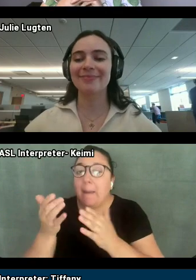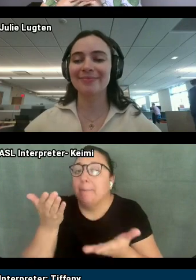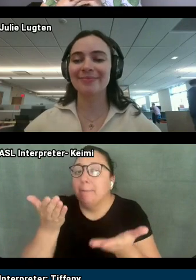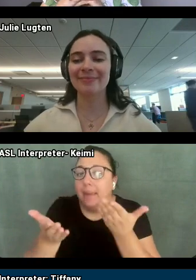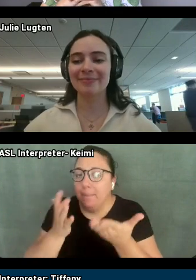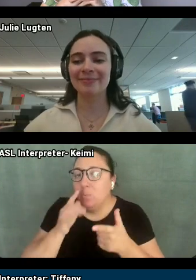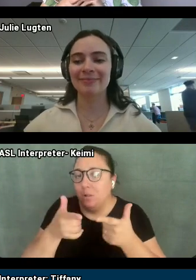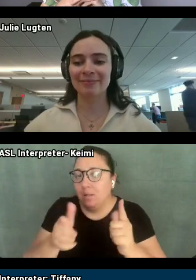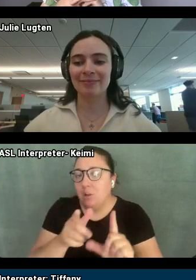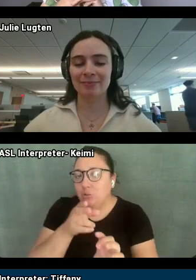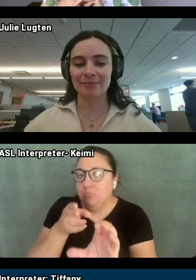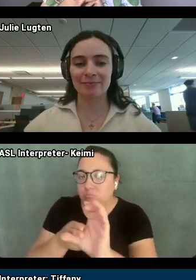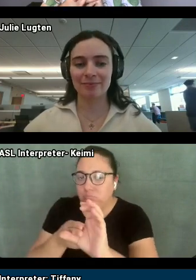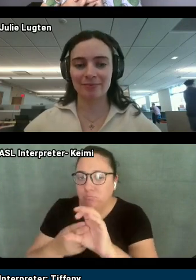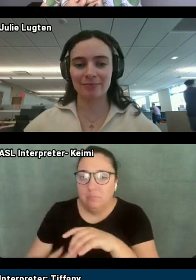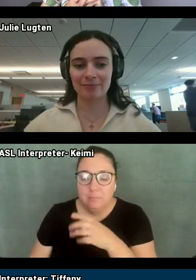it.